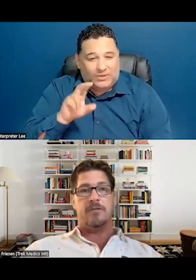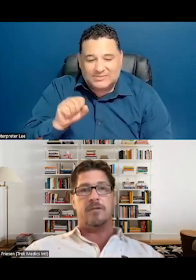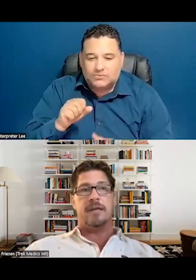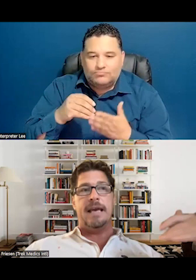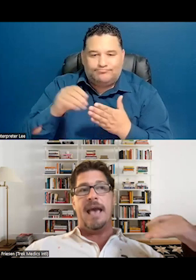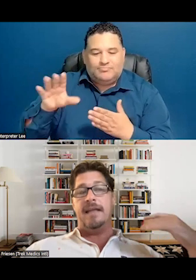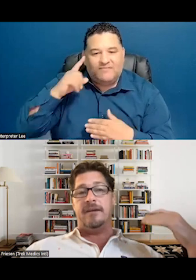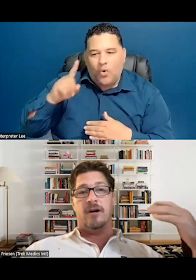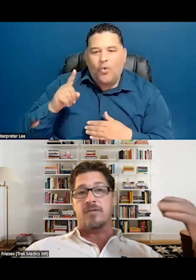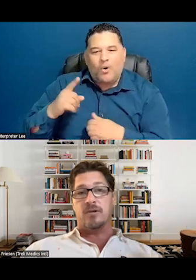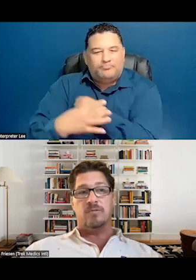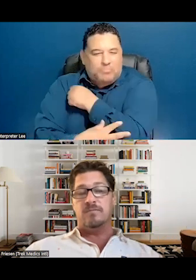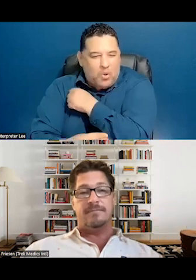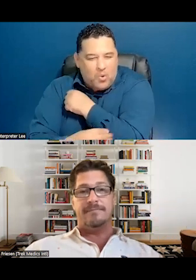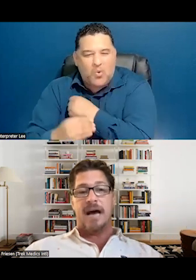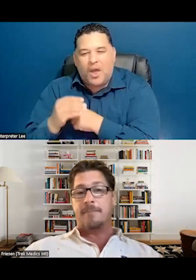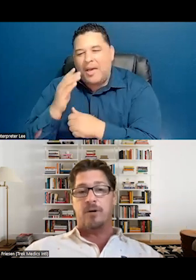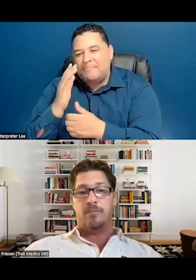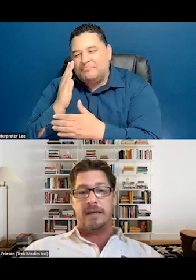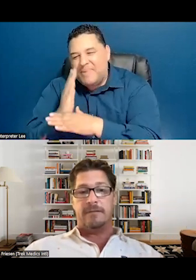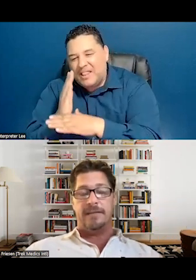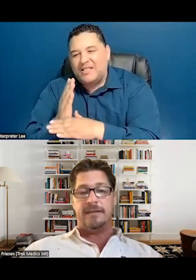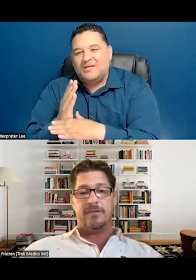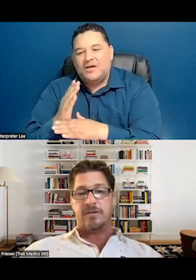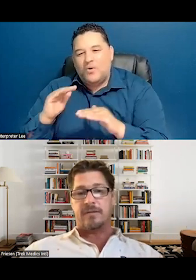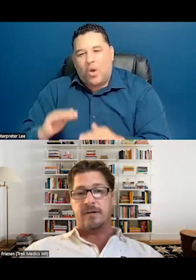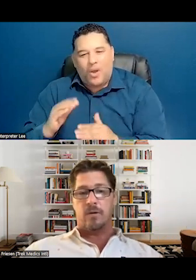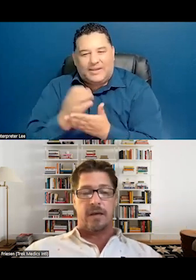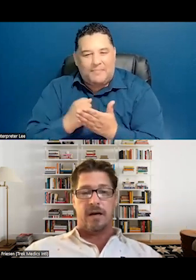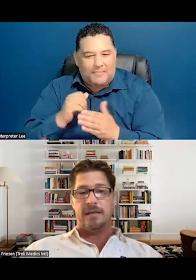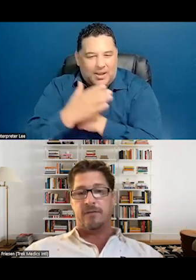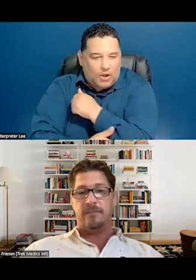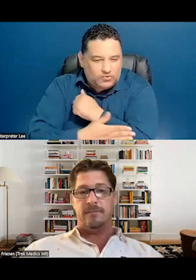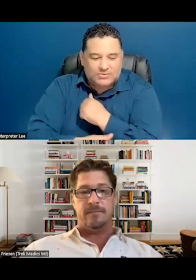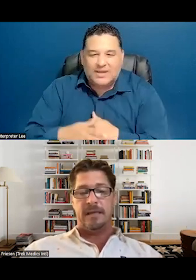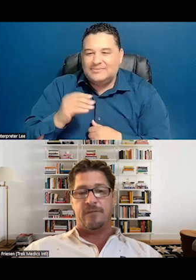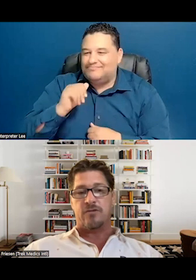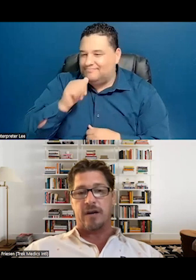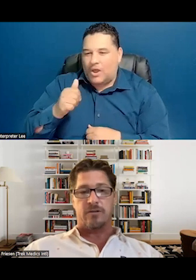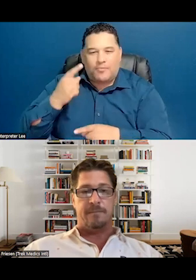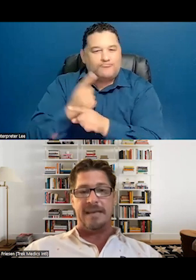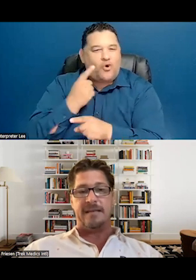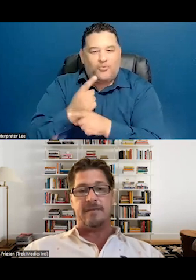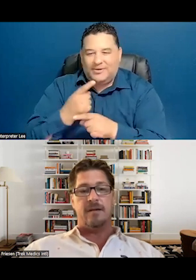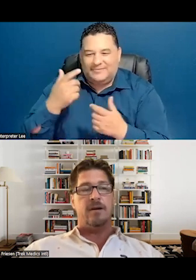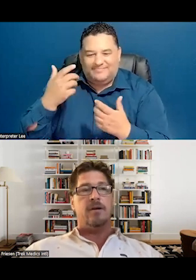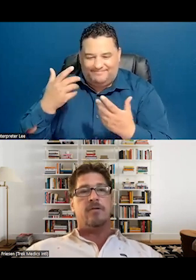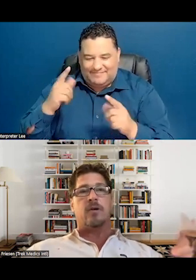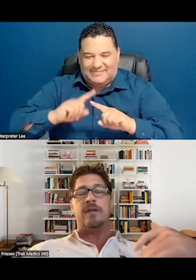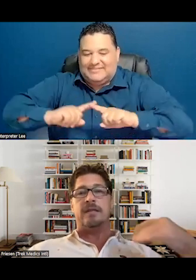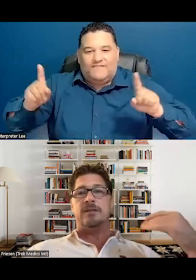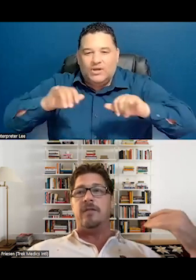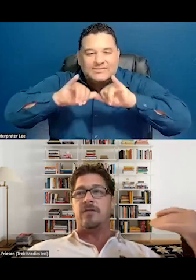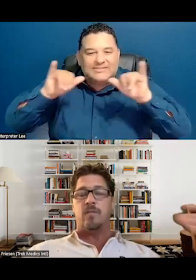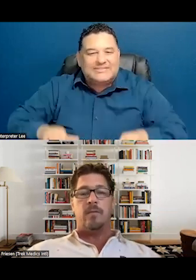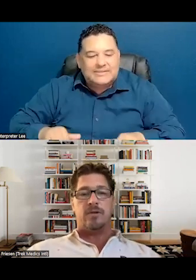income countries. And they're also not appropriate, right? It's just, they're working on different infrastructure bases. So